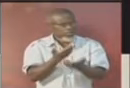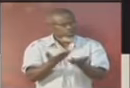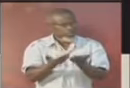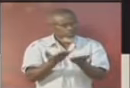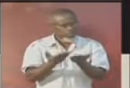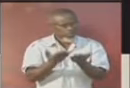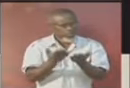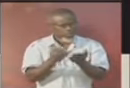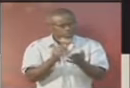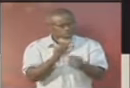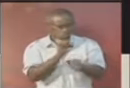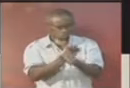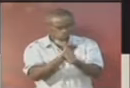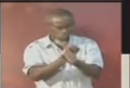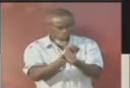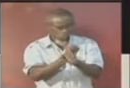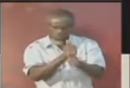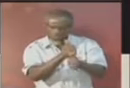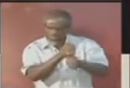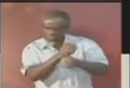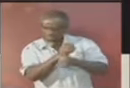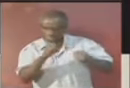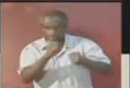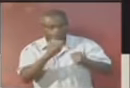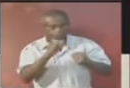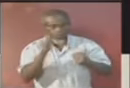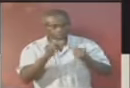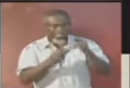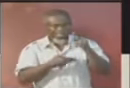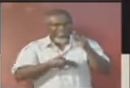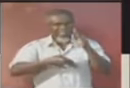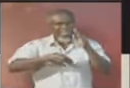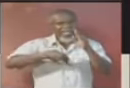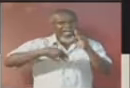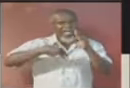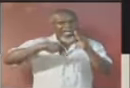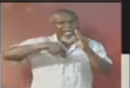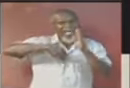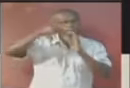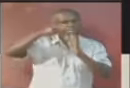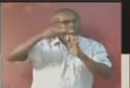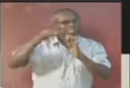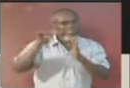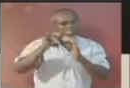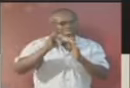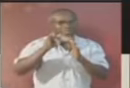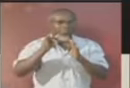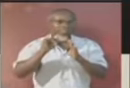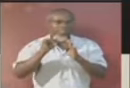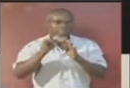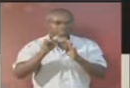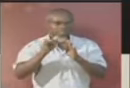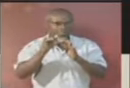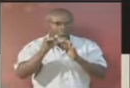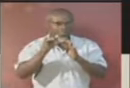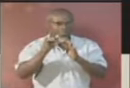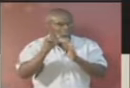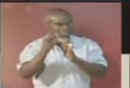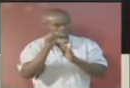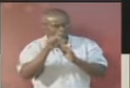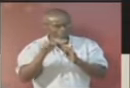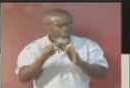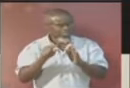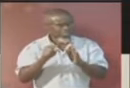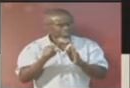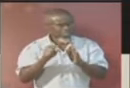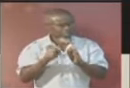high as, let's say, Pfizer, that is at 95%. Sinopharm, I believe, is at 78%. And the question has